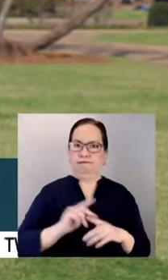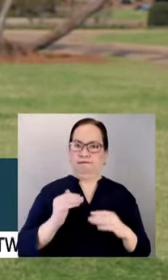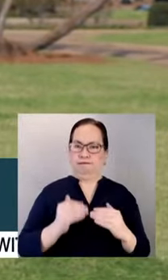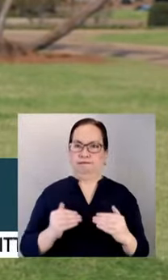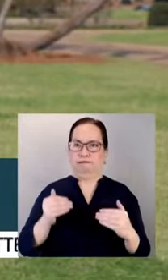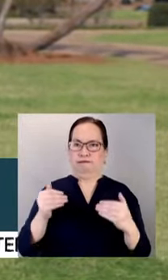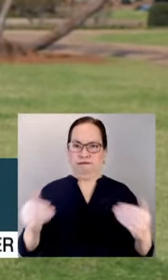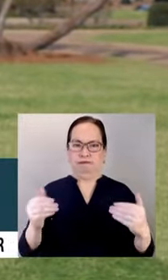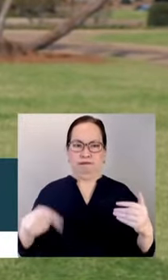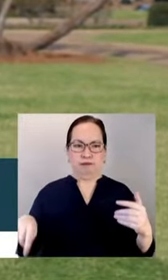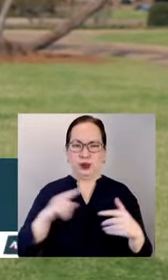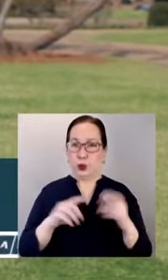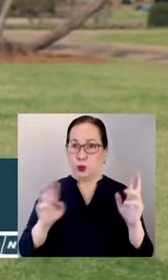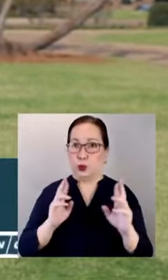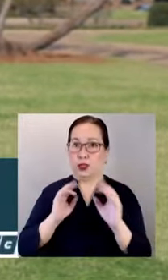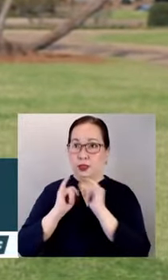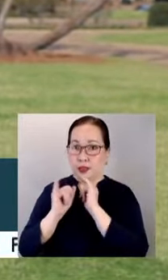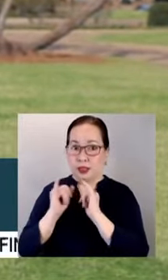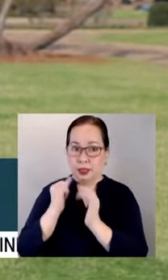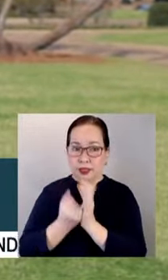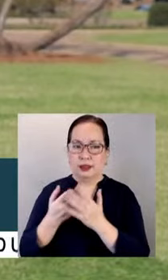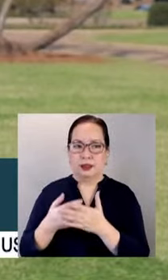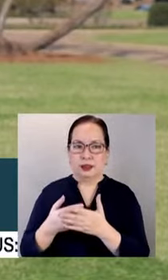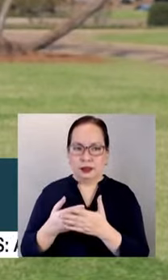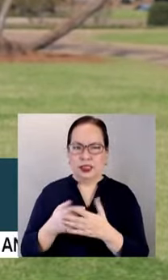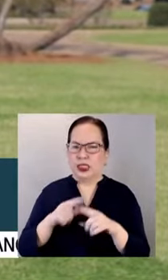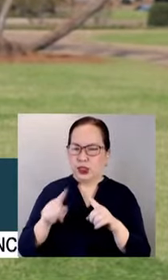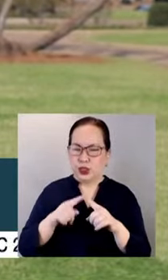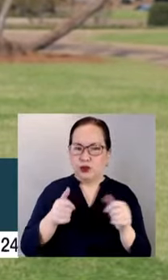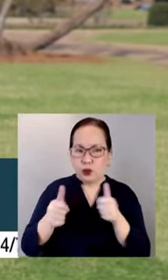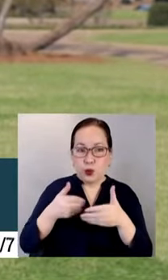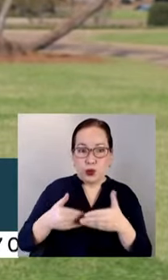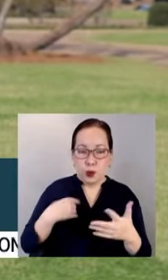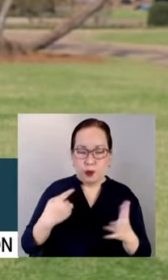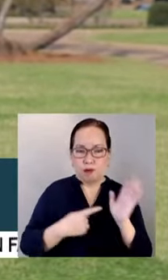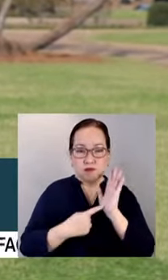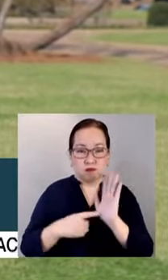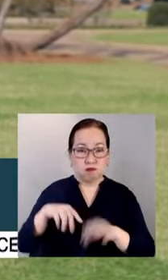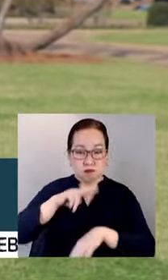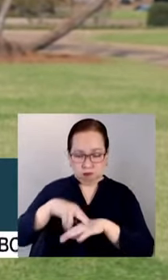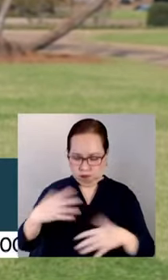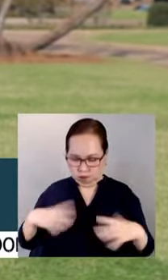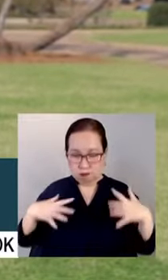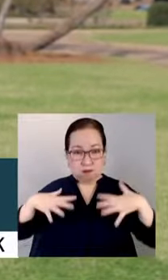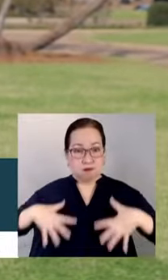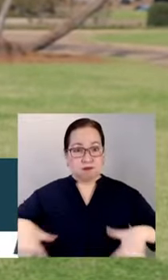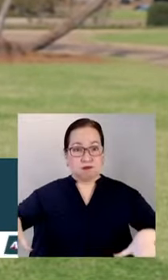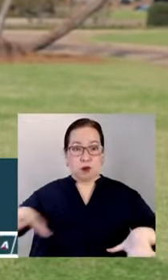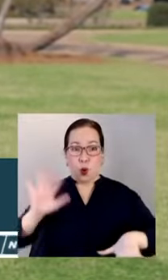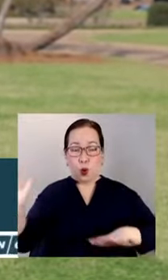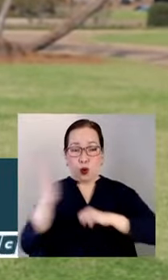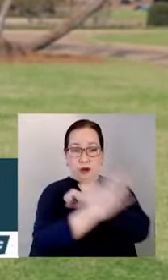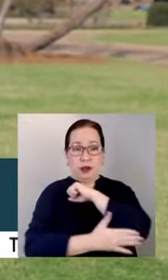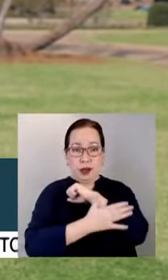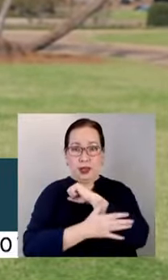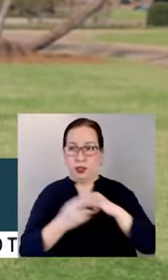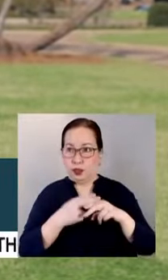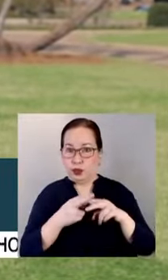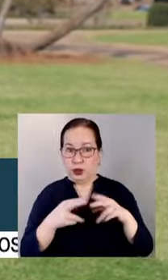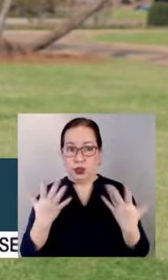closed-door interview, the preliminary competition, and the national costume show, all happening in the next few days. Saturday night in the